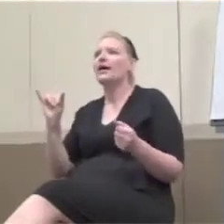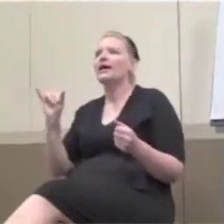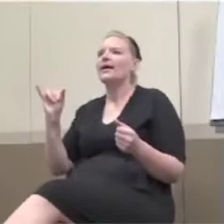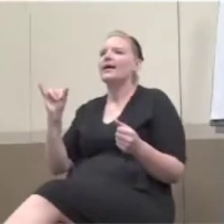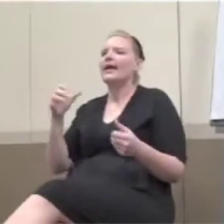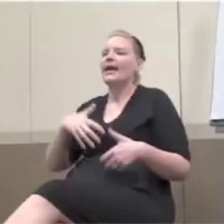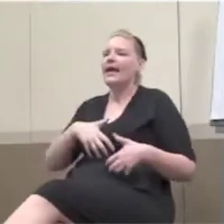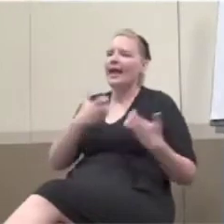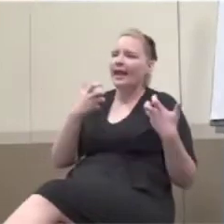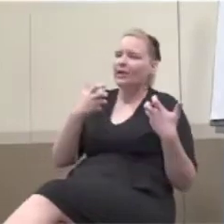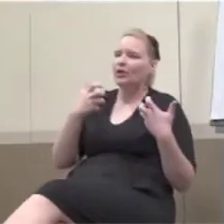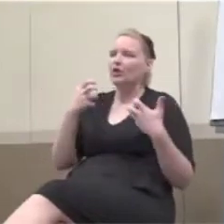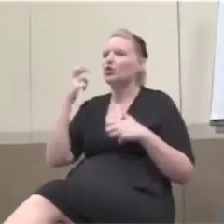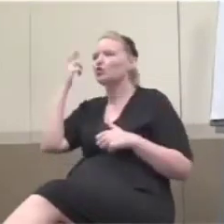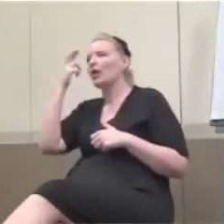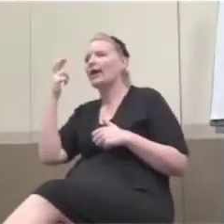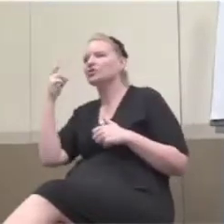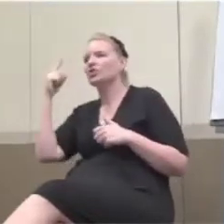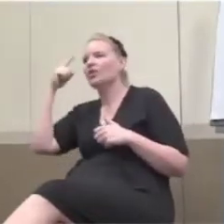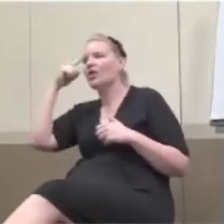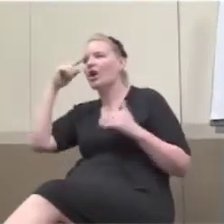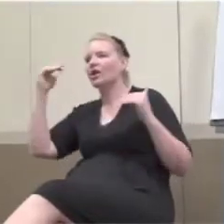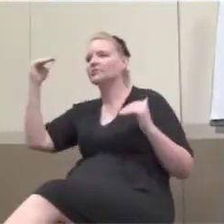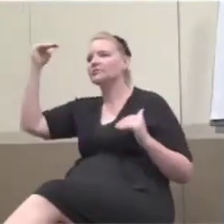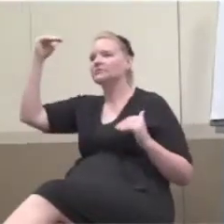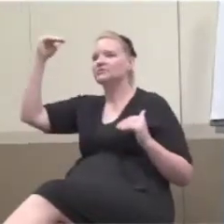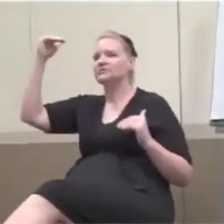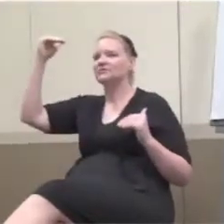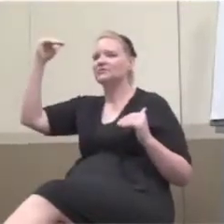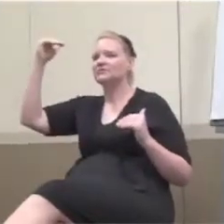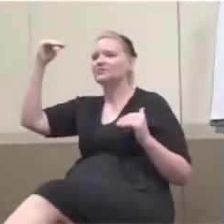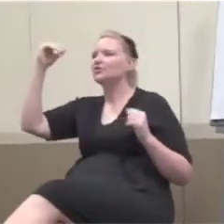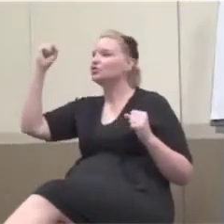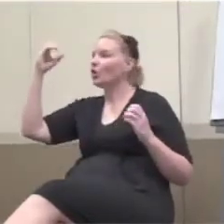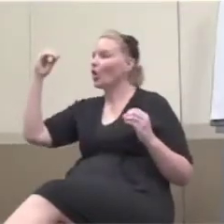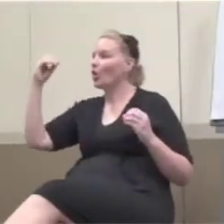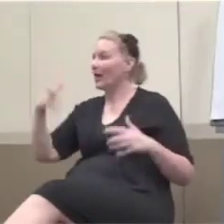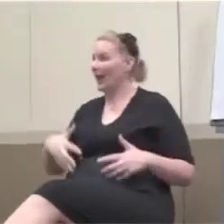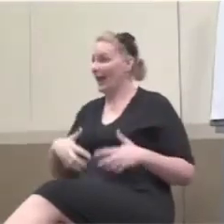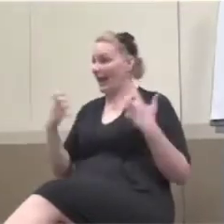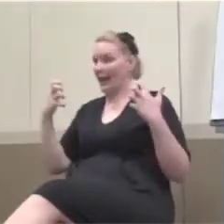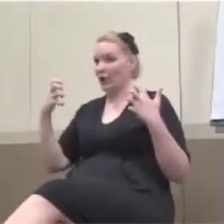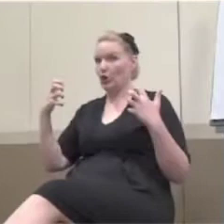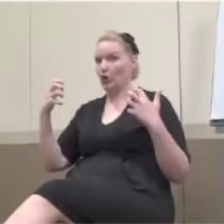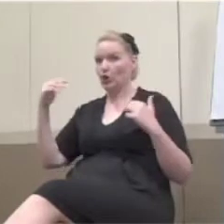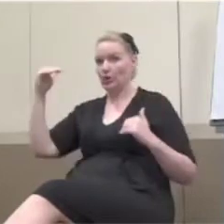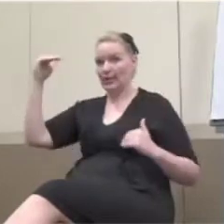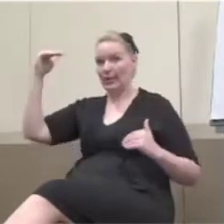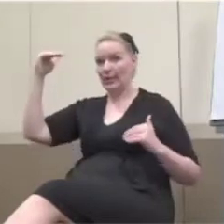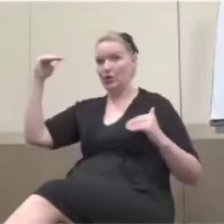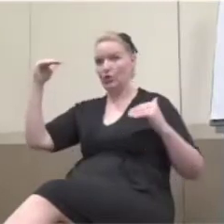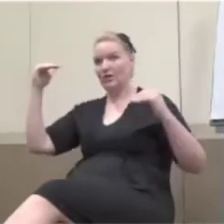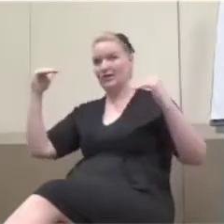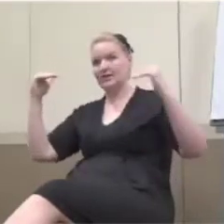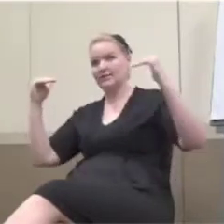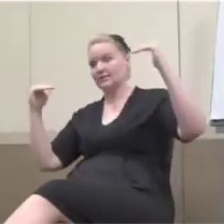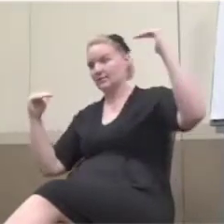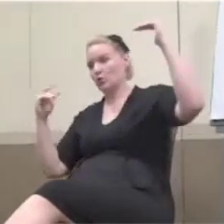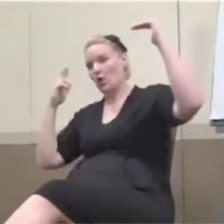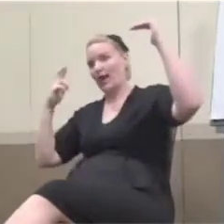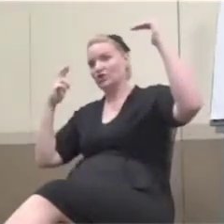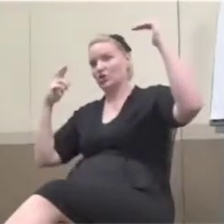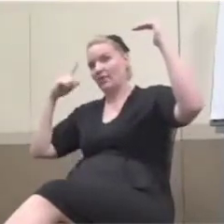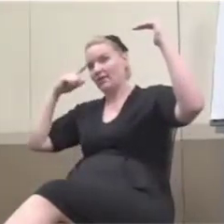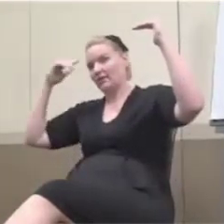rational thought are like two ends of a seesaw. So as anger starts to increase, rational